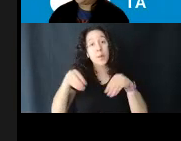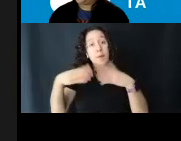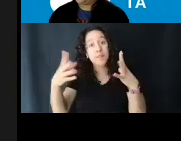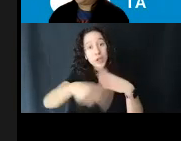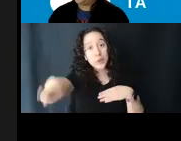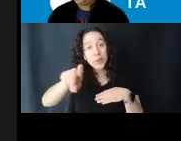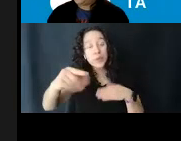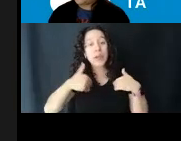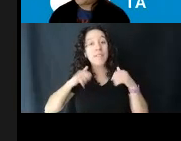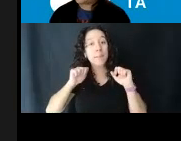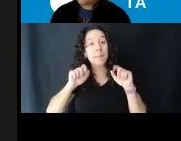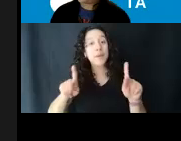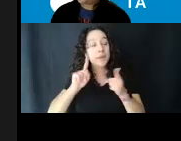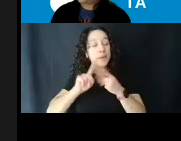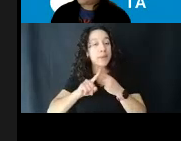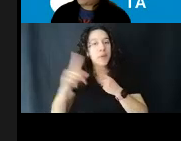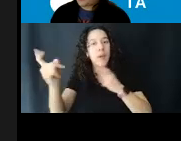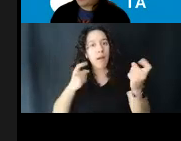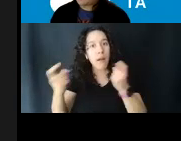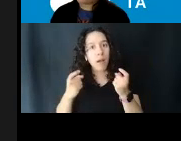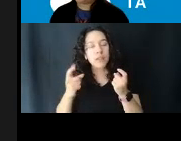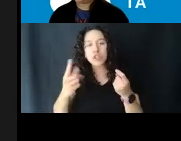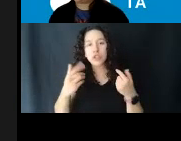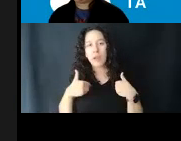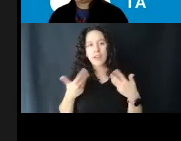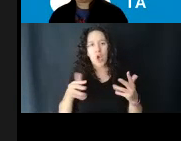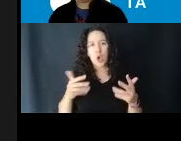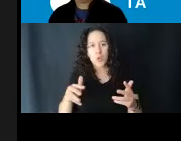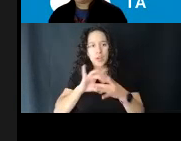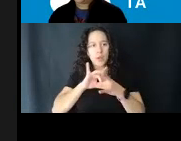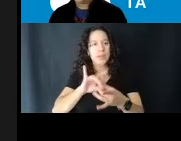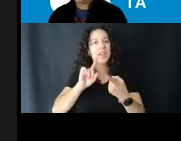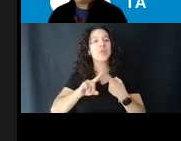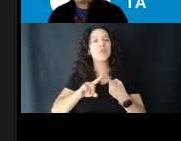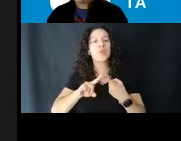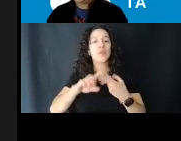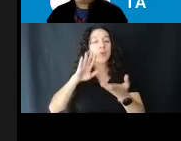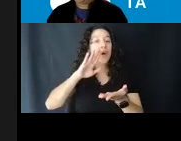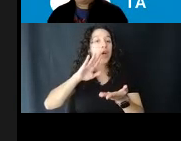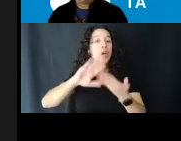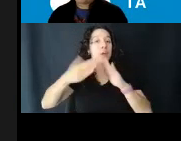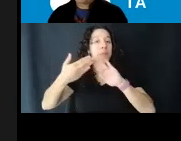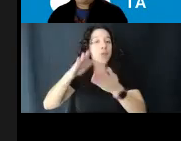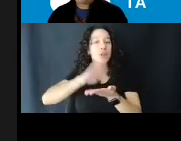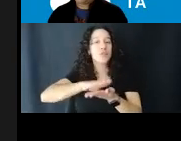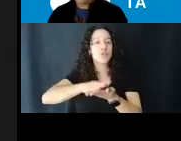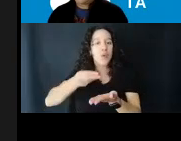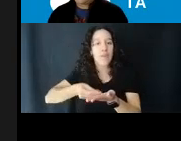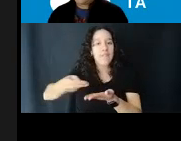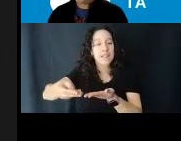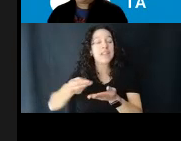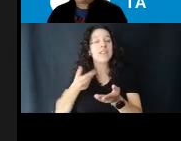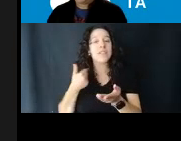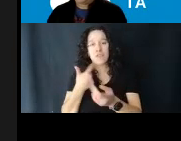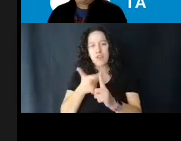opportunity to ask questions that you might have regarding community school funding from the webinar.